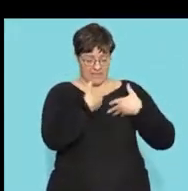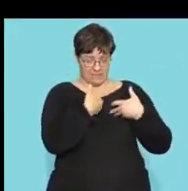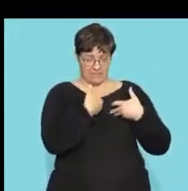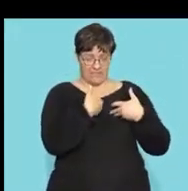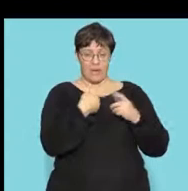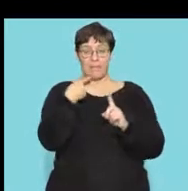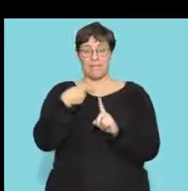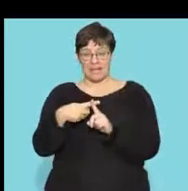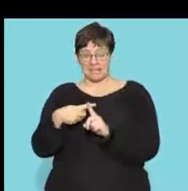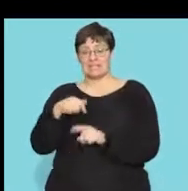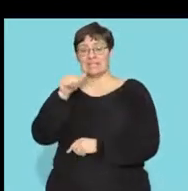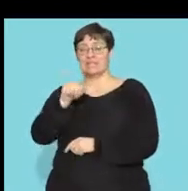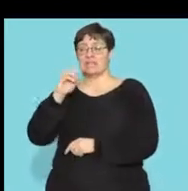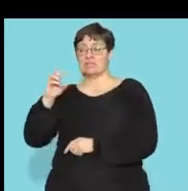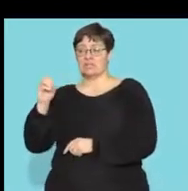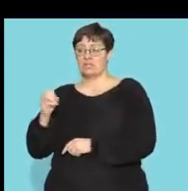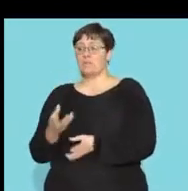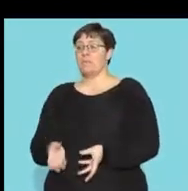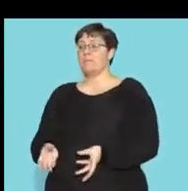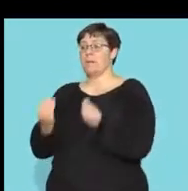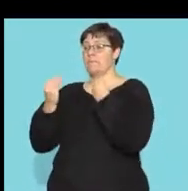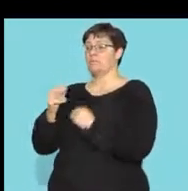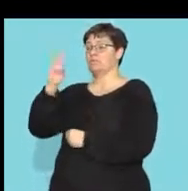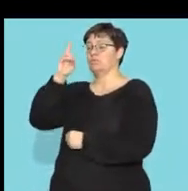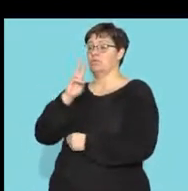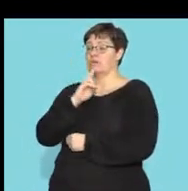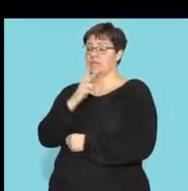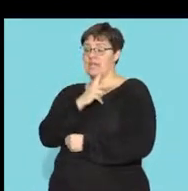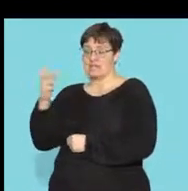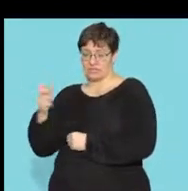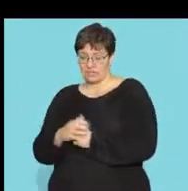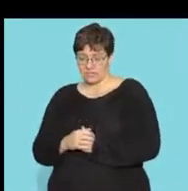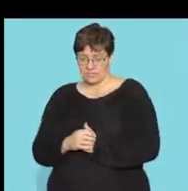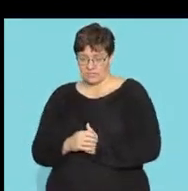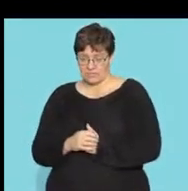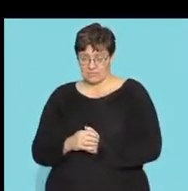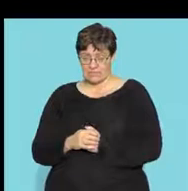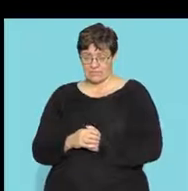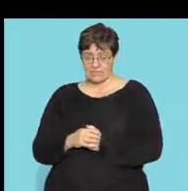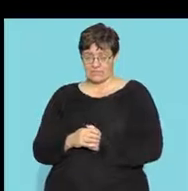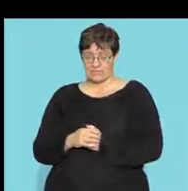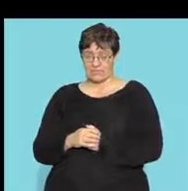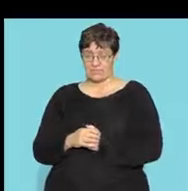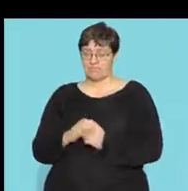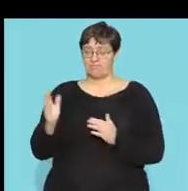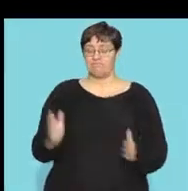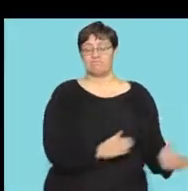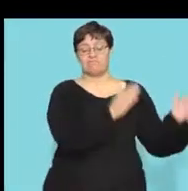plus 600 will give me my 2,800. Okay, the last one that we have